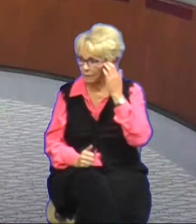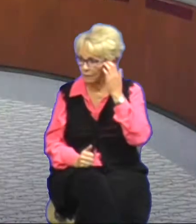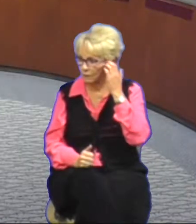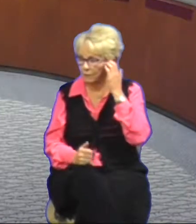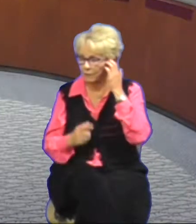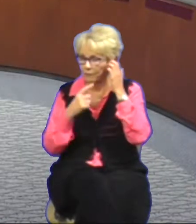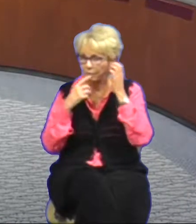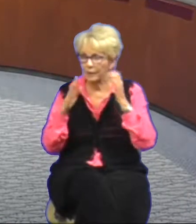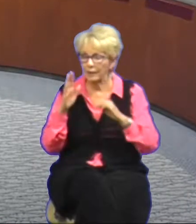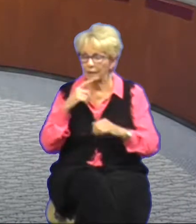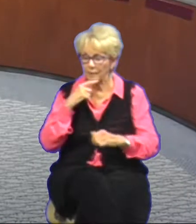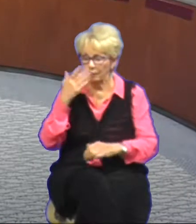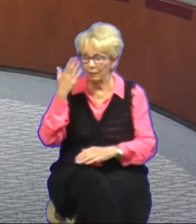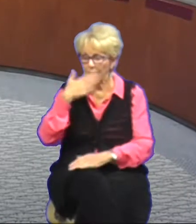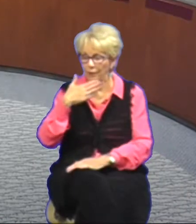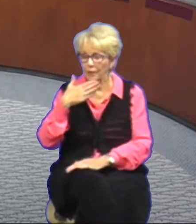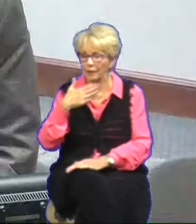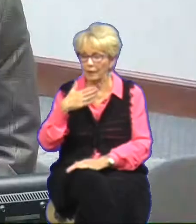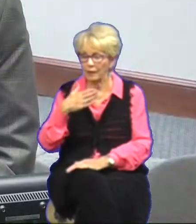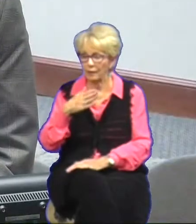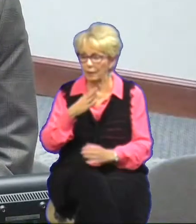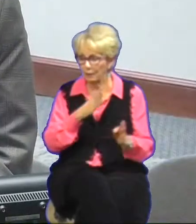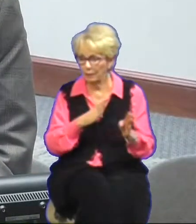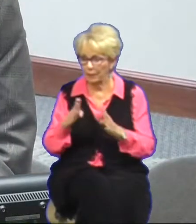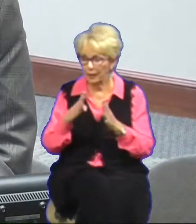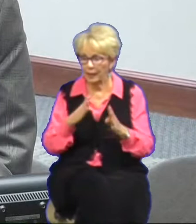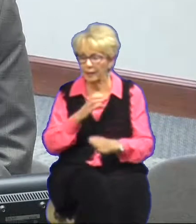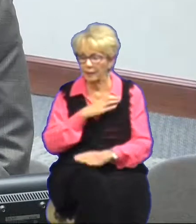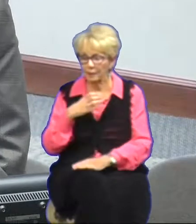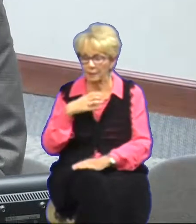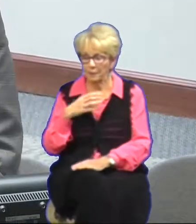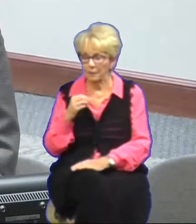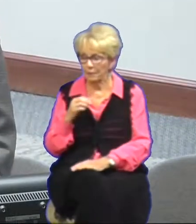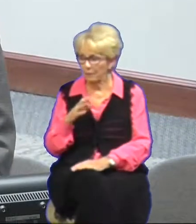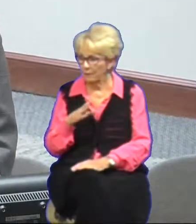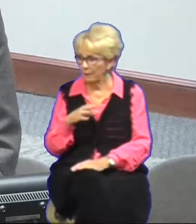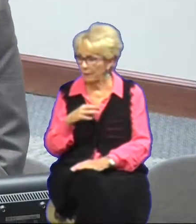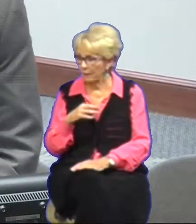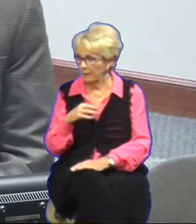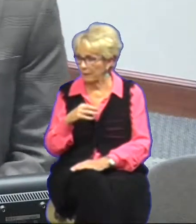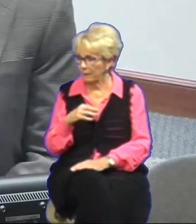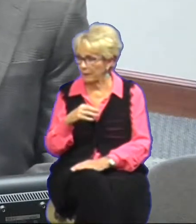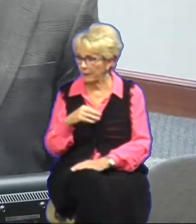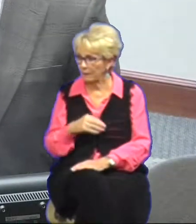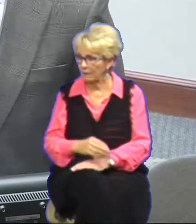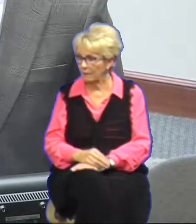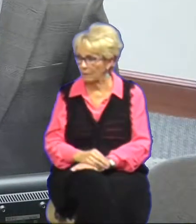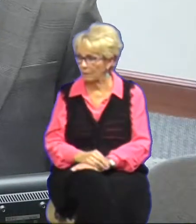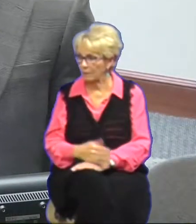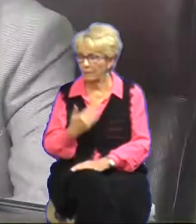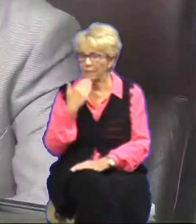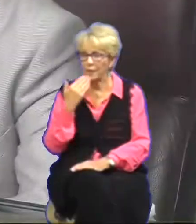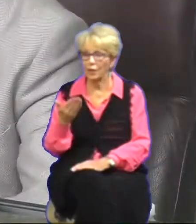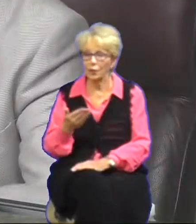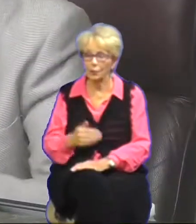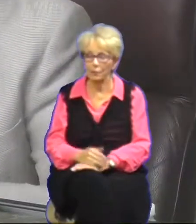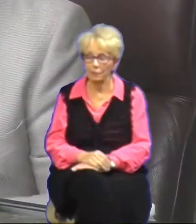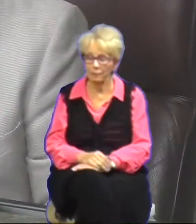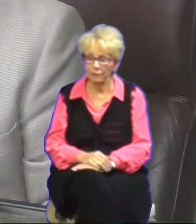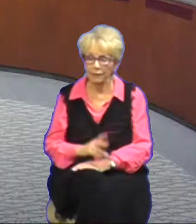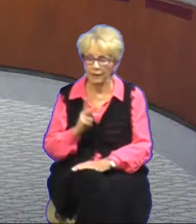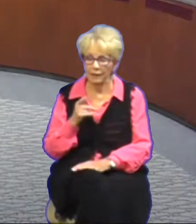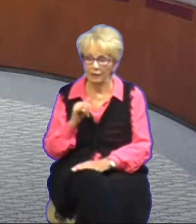It has been before the Planning Commission, and at the same meeting, and they voted 7-0 in favor. Thank you. Philip, I've